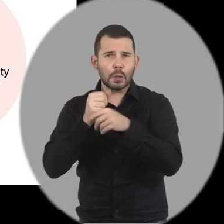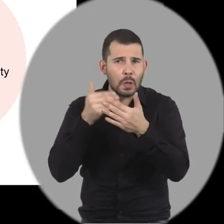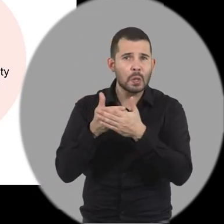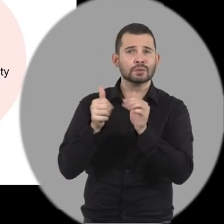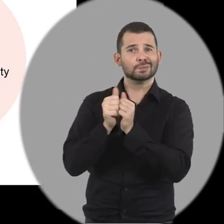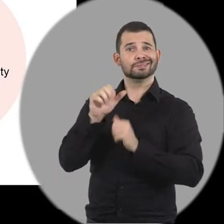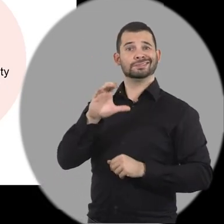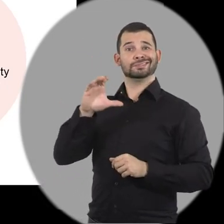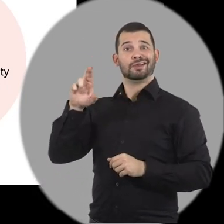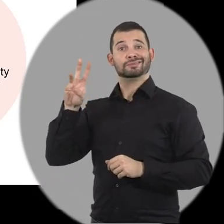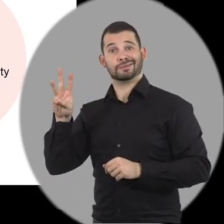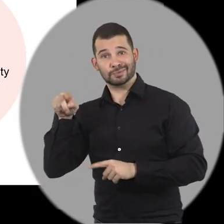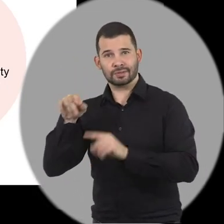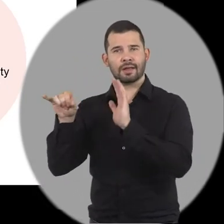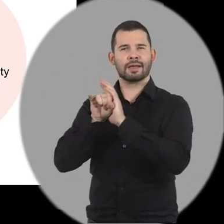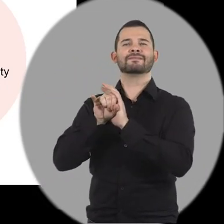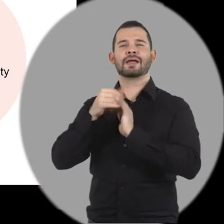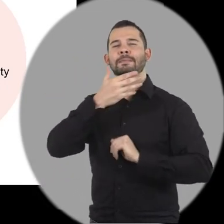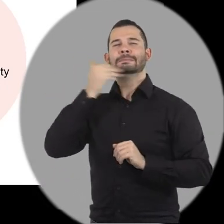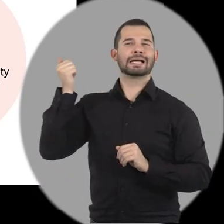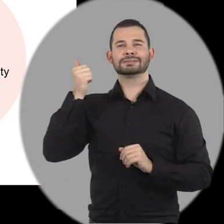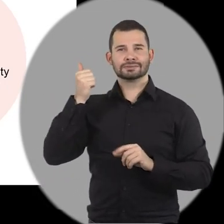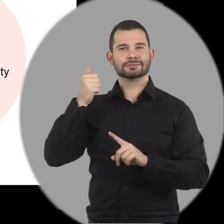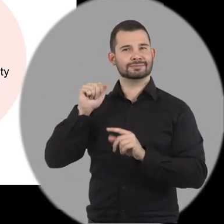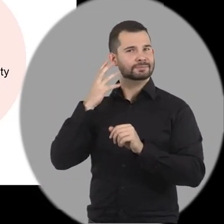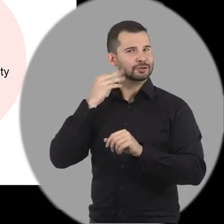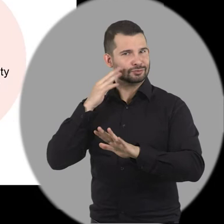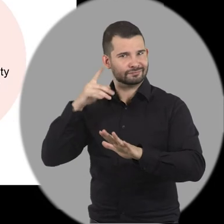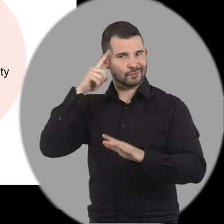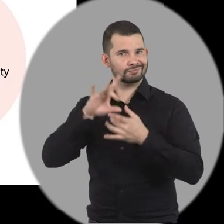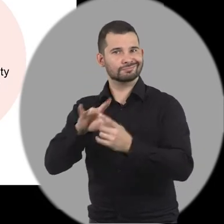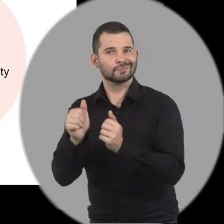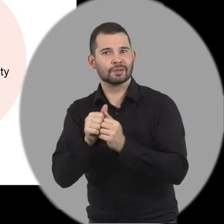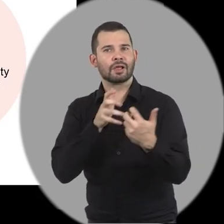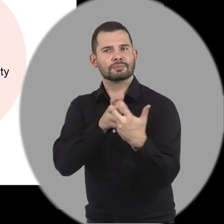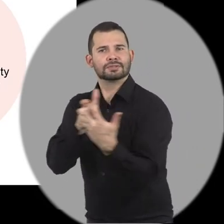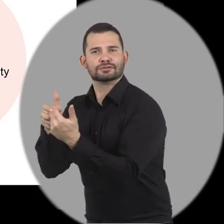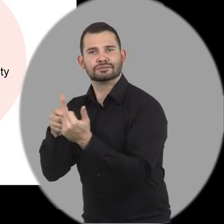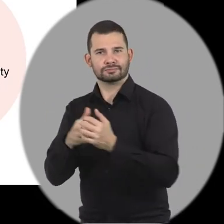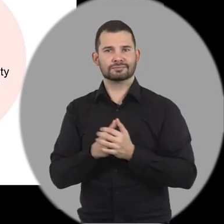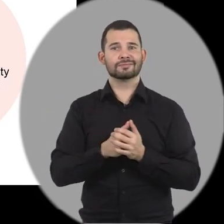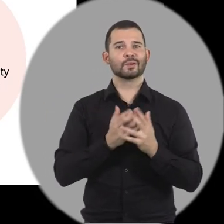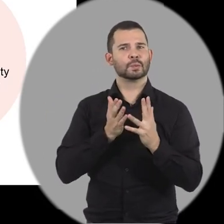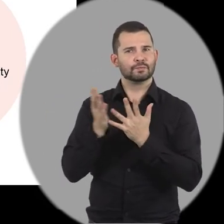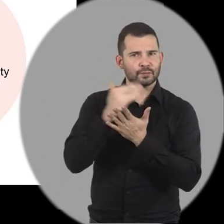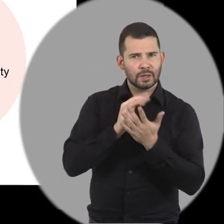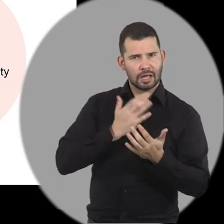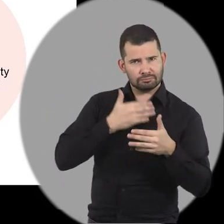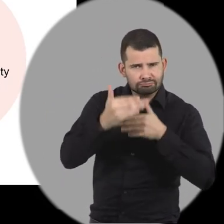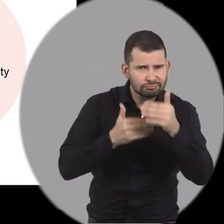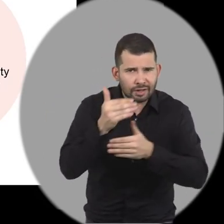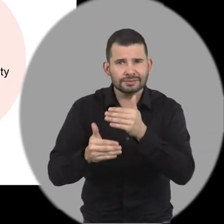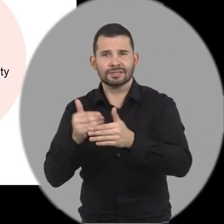with CCRW to review opportunities for a better candidate experience as it pertains to accommodation. In addition to reviewing